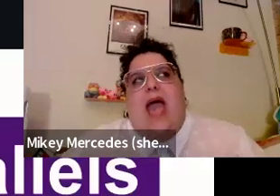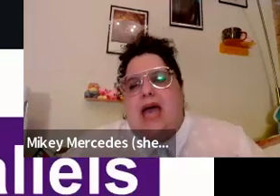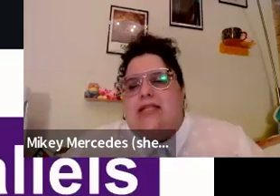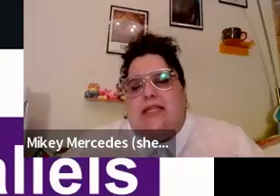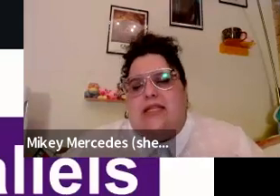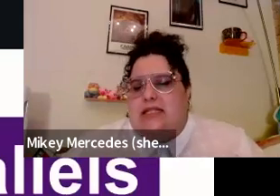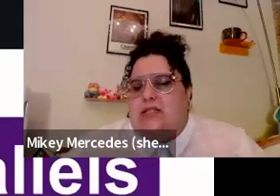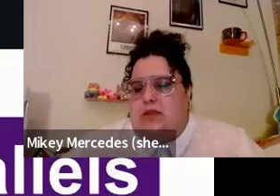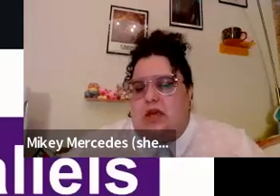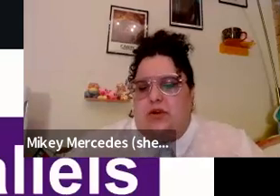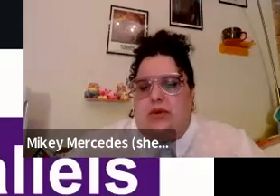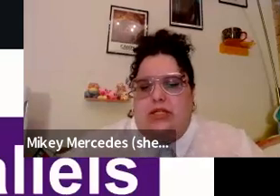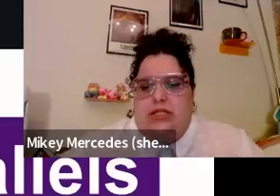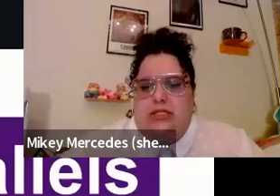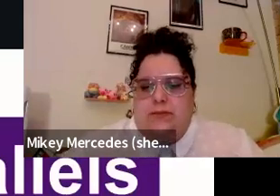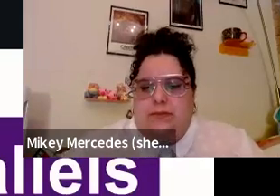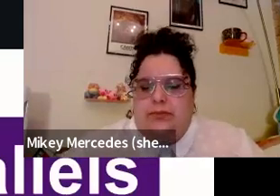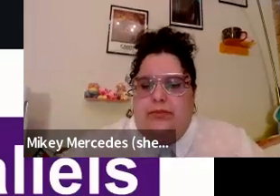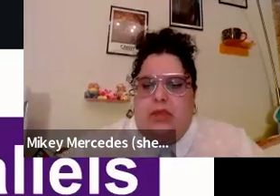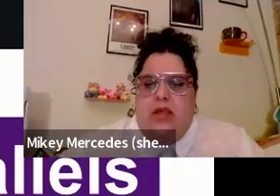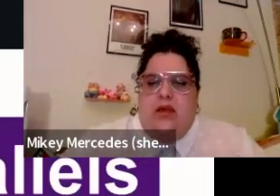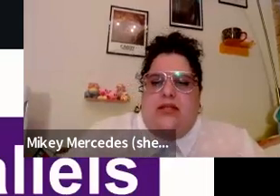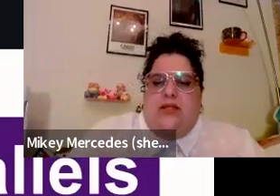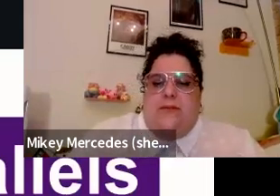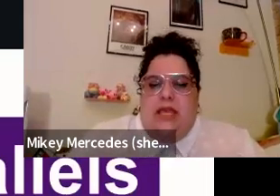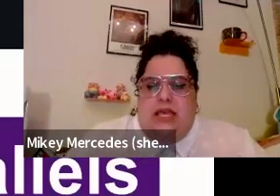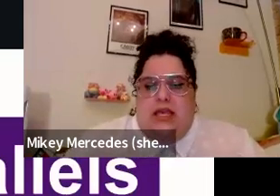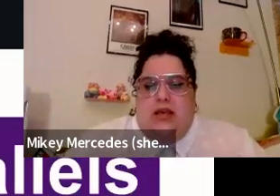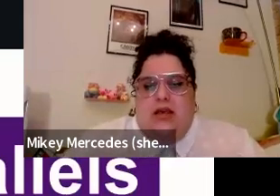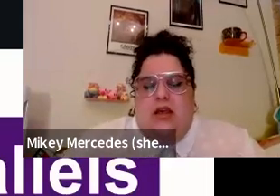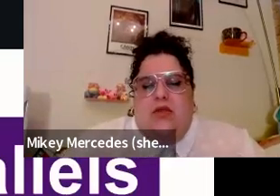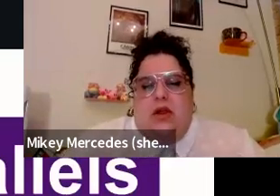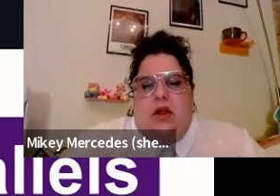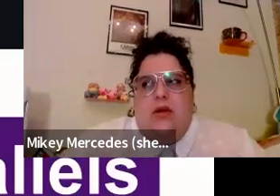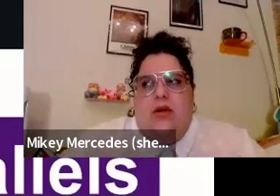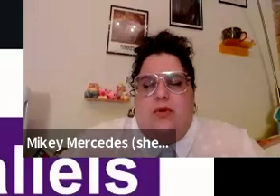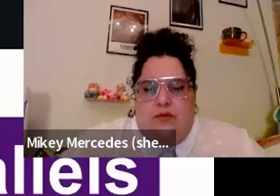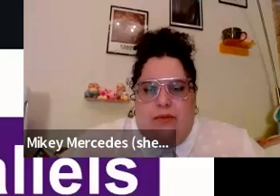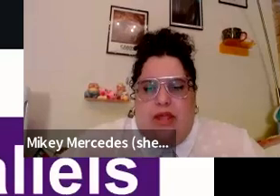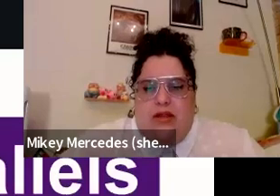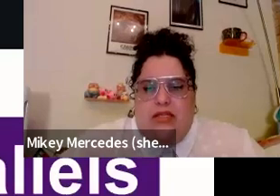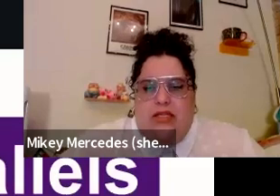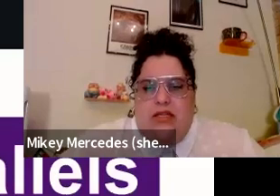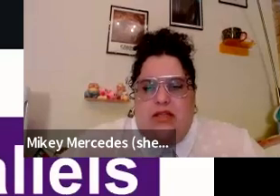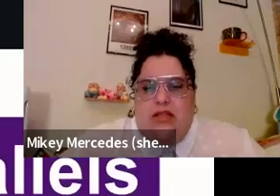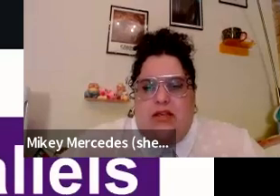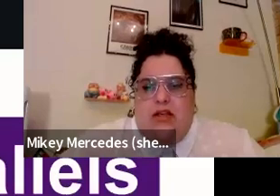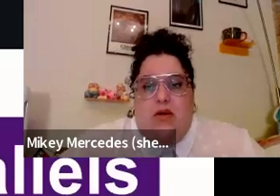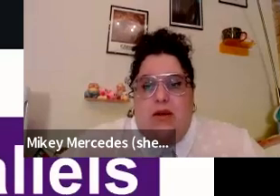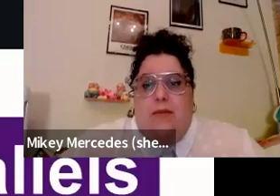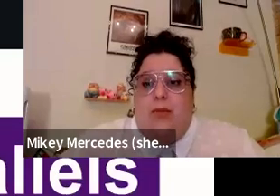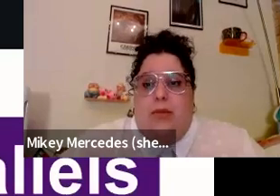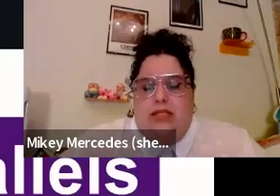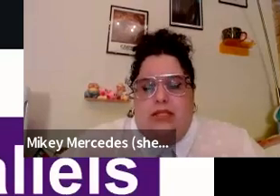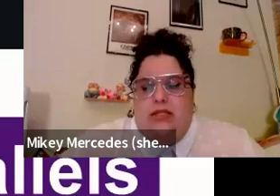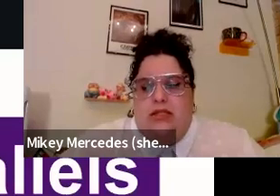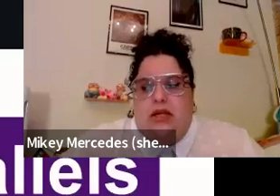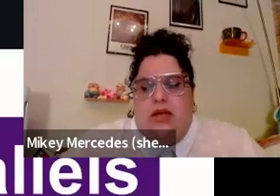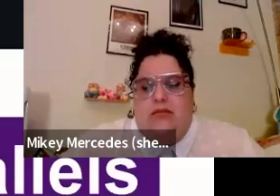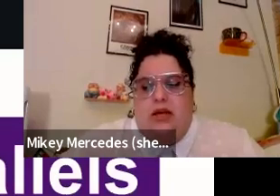You might ask, why put fat activism and disability justice in conversation with one